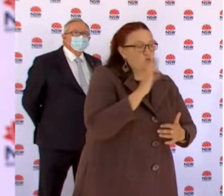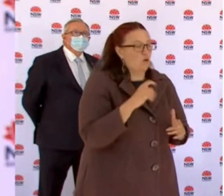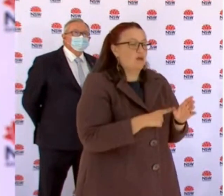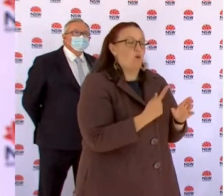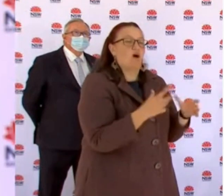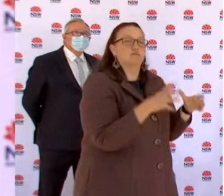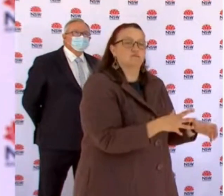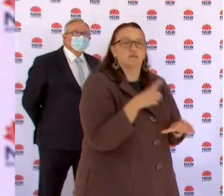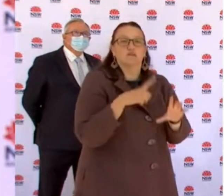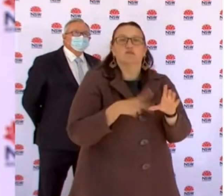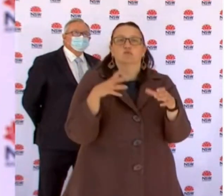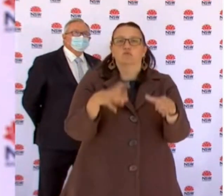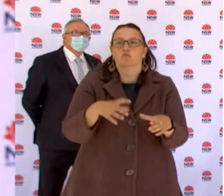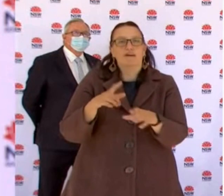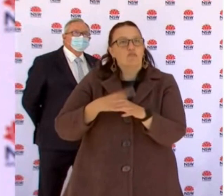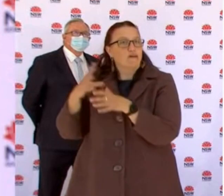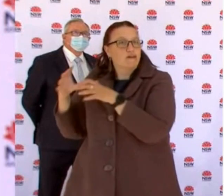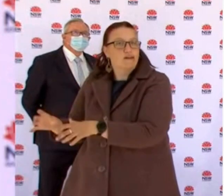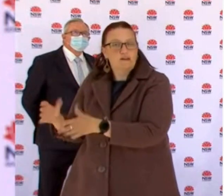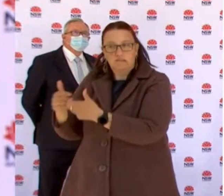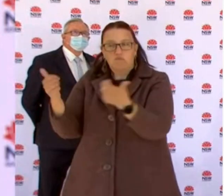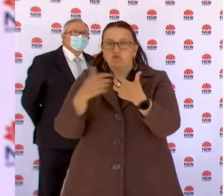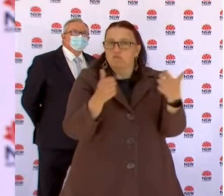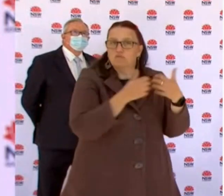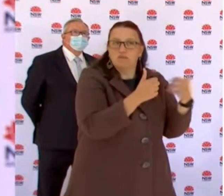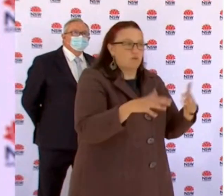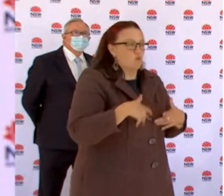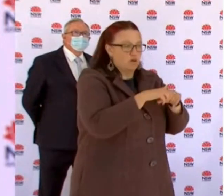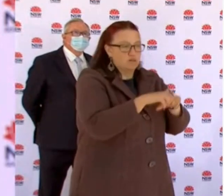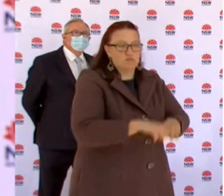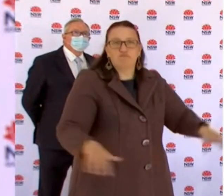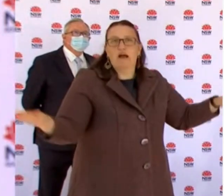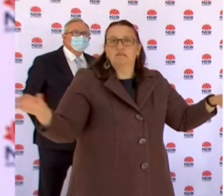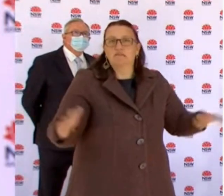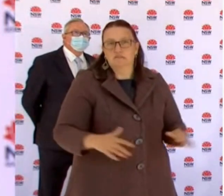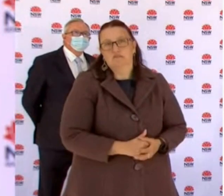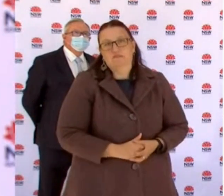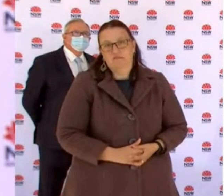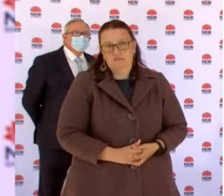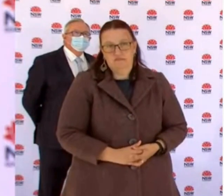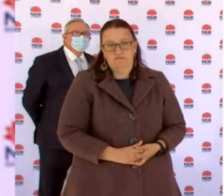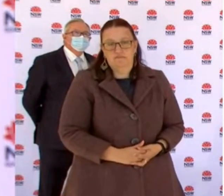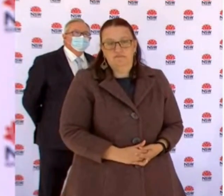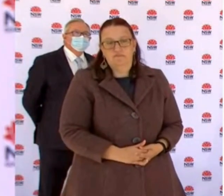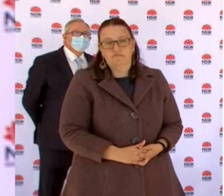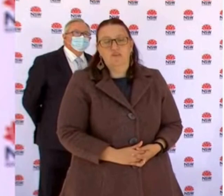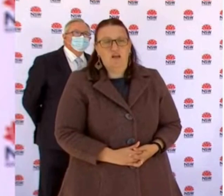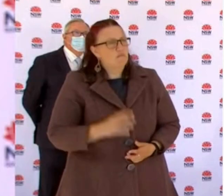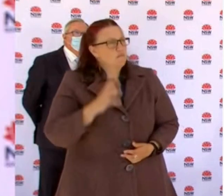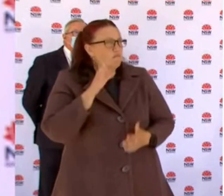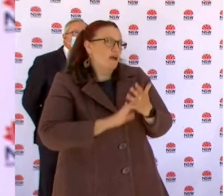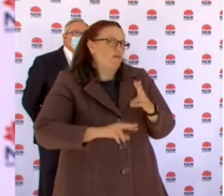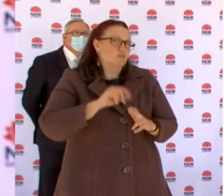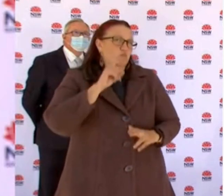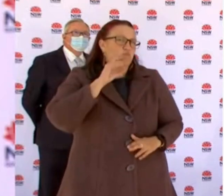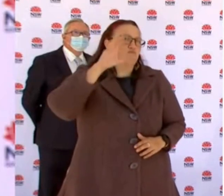case, you don't infect a broader group. All of those strategies that I think parents will have remembered from